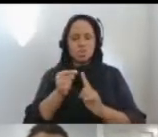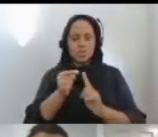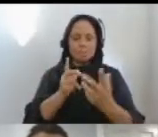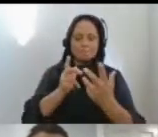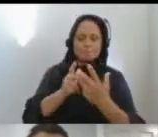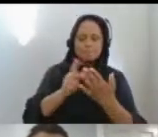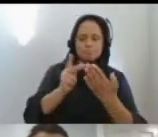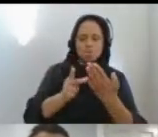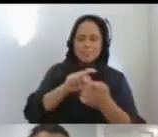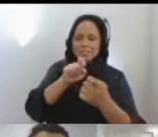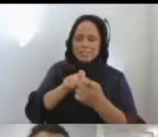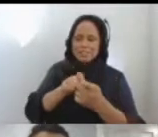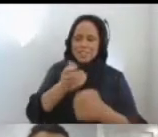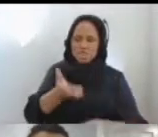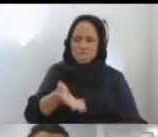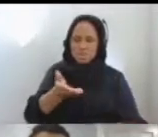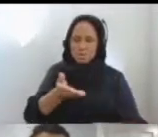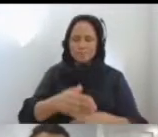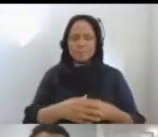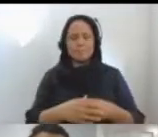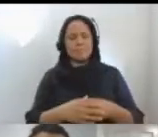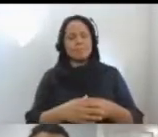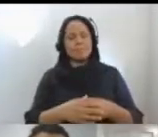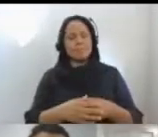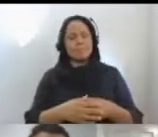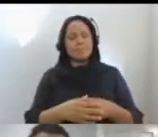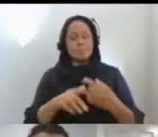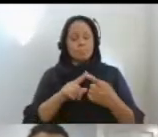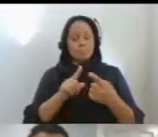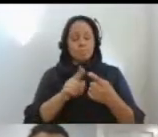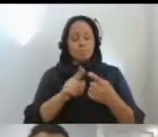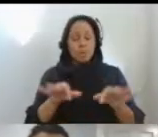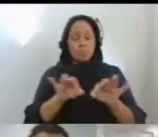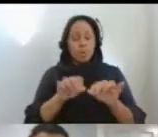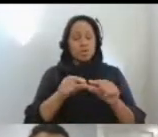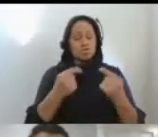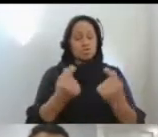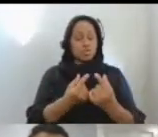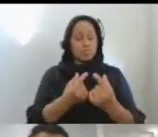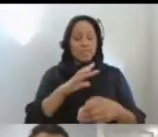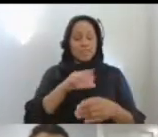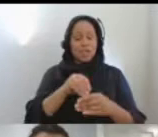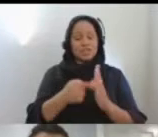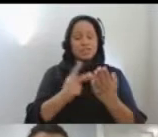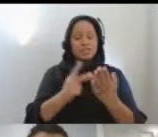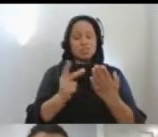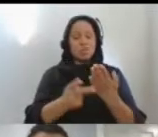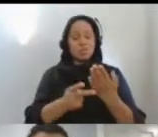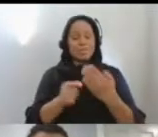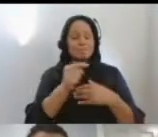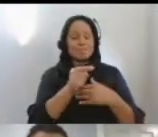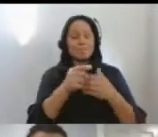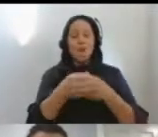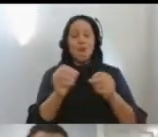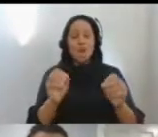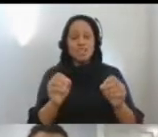needs. And one of the key players in this program is the Office